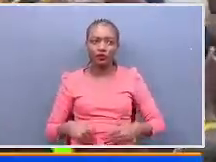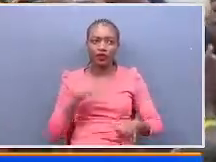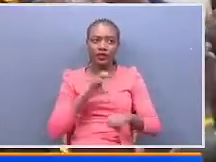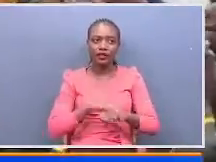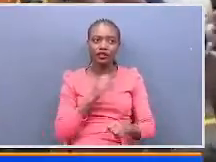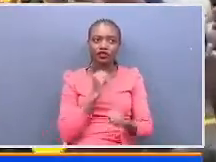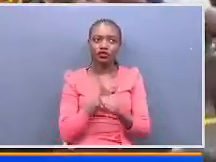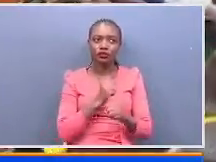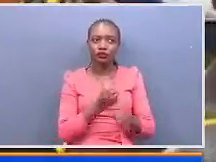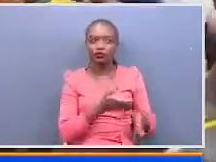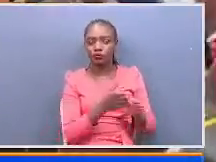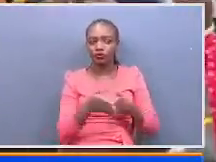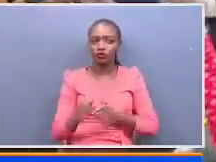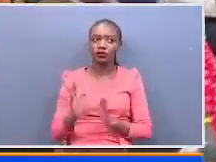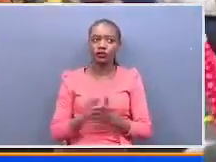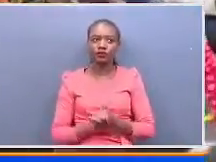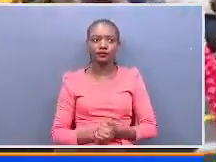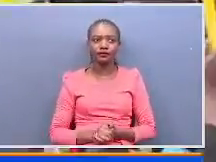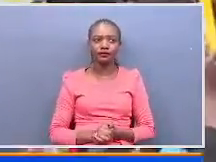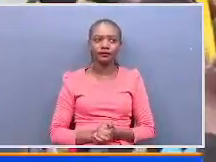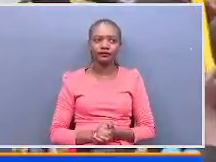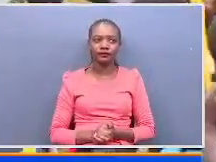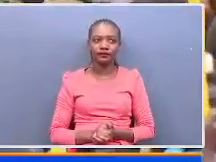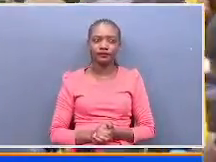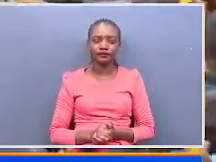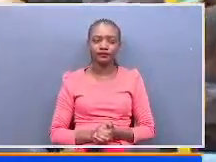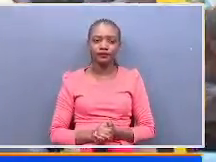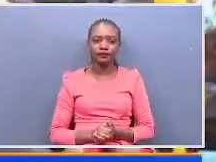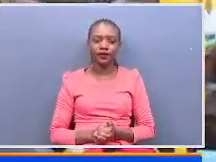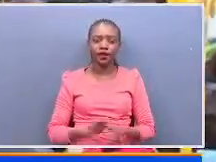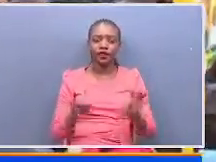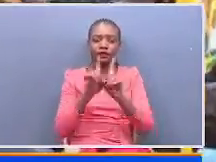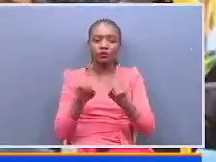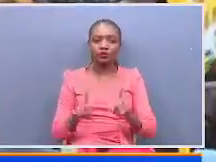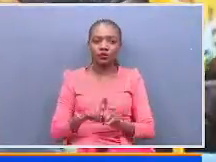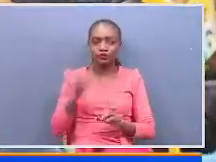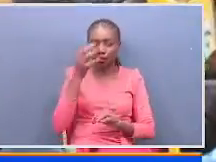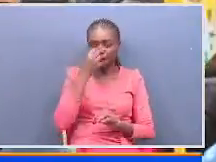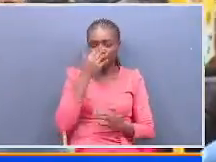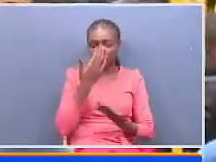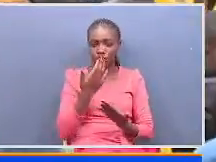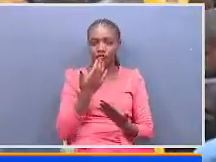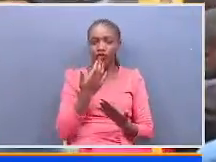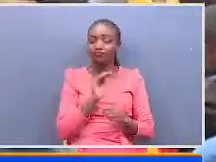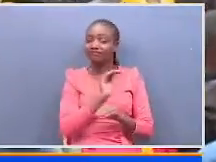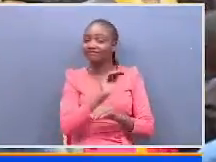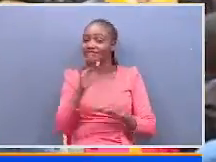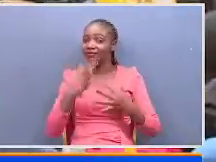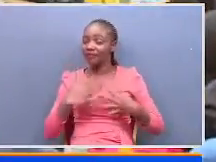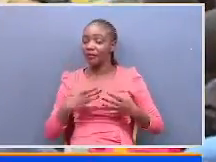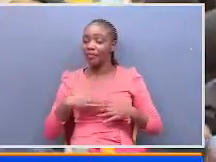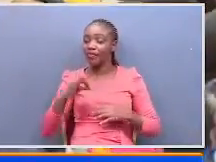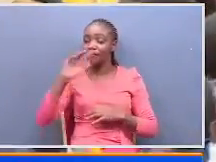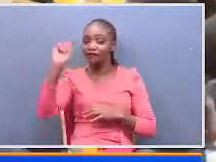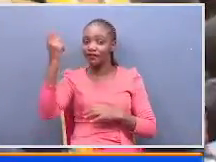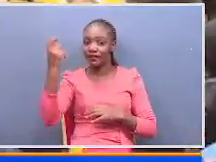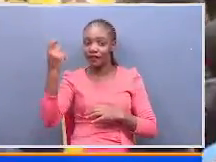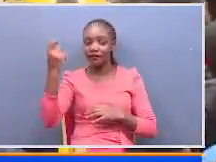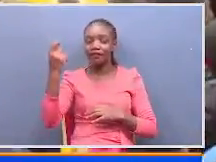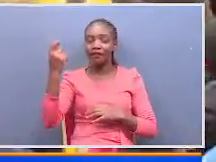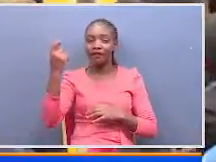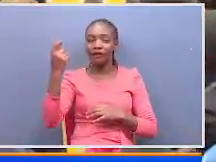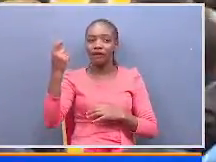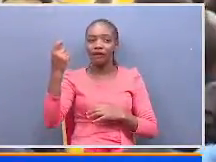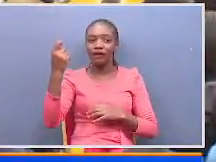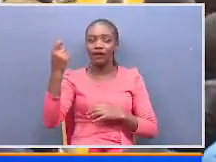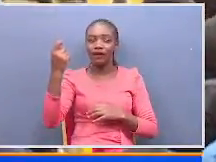wapate ajira na tuweze kwenda mbele pamoja. Earlier in the day, the DP made a passionate appeal to the people of Kenya from his current residence,